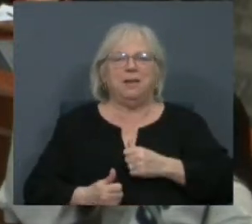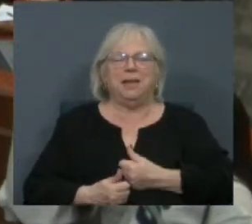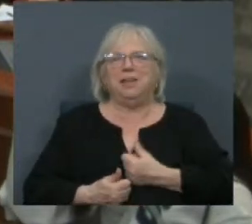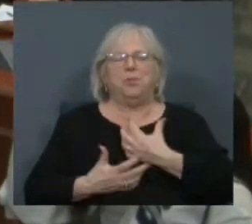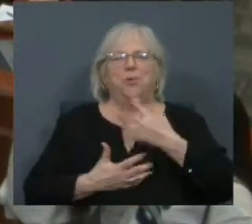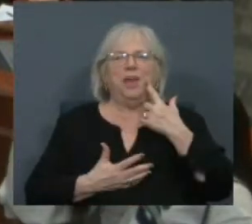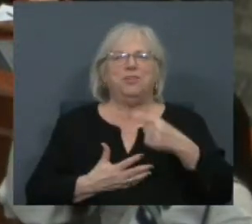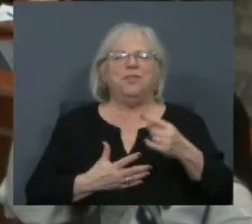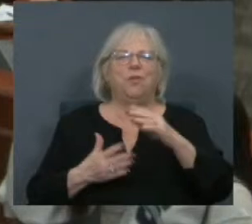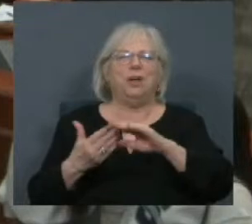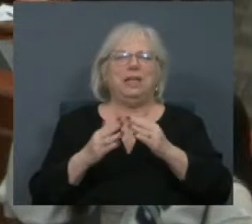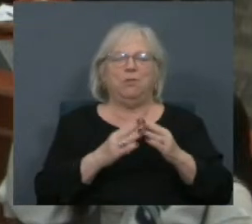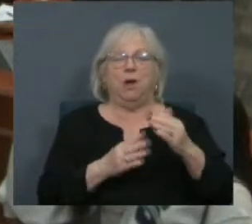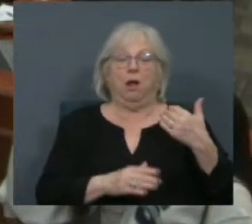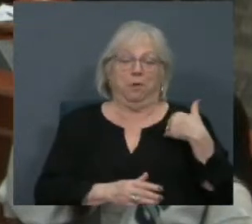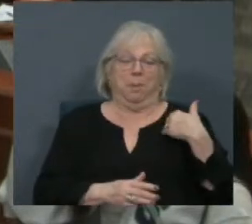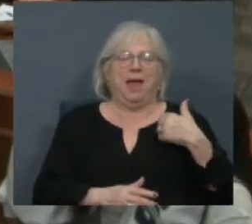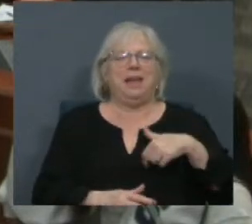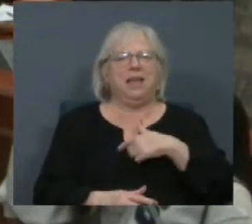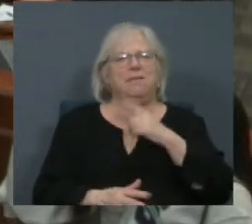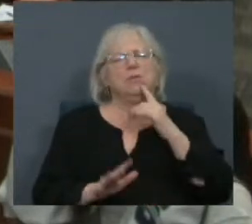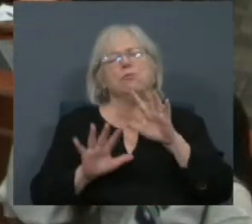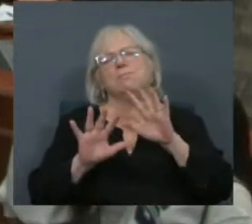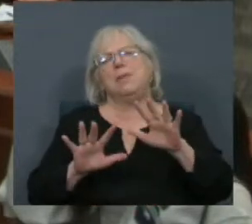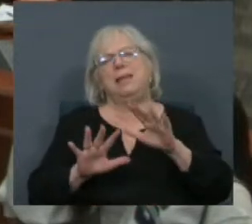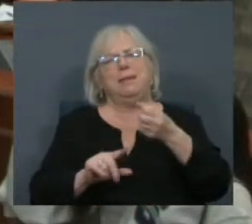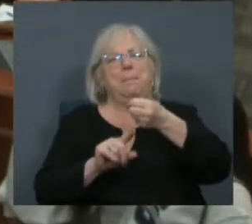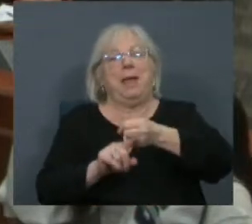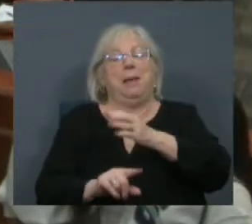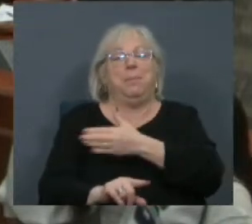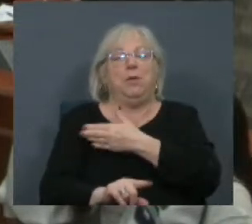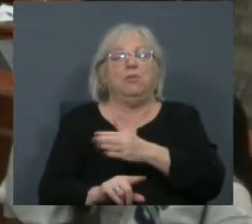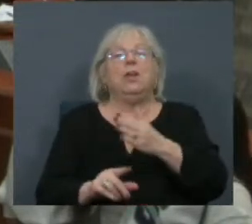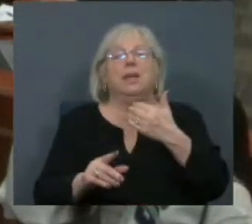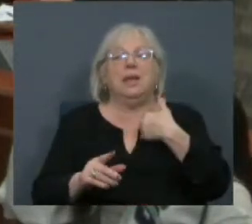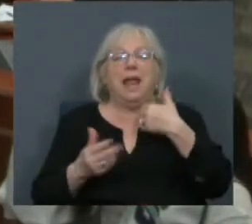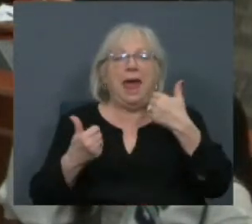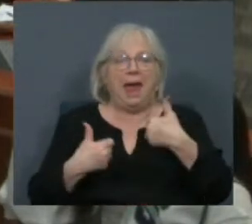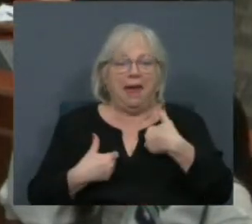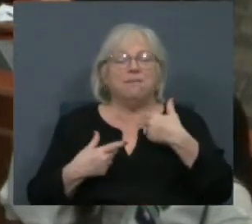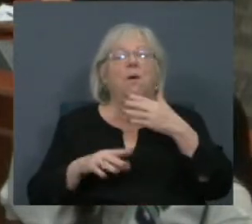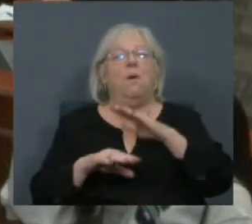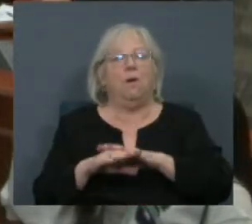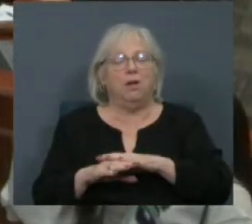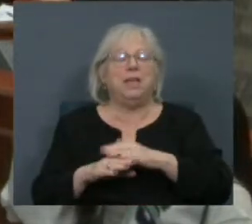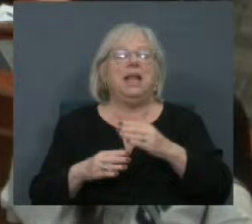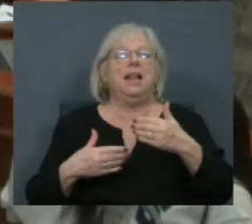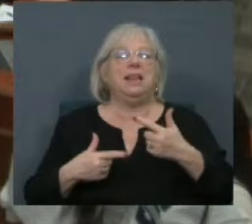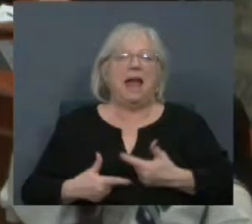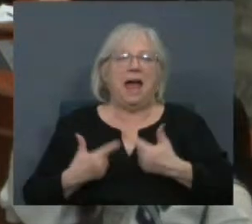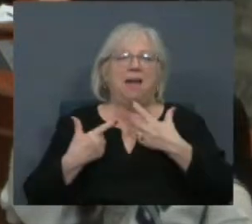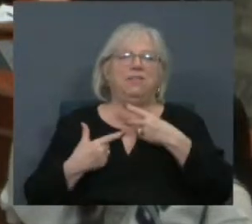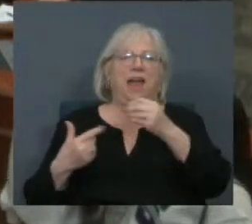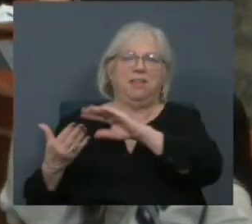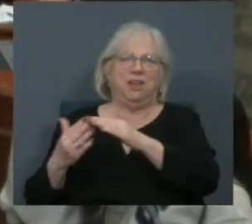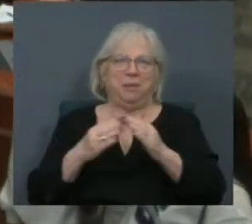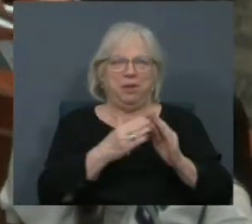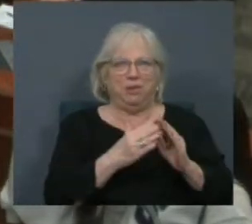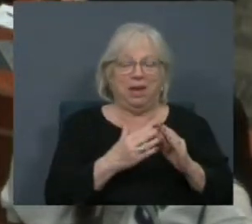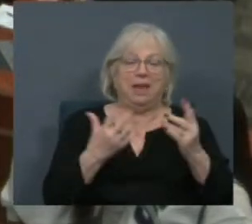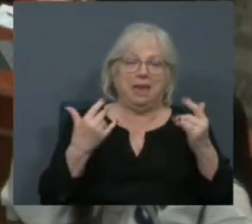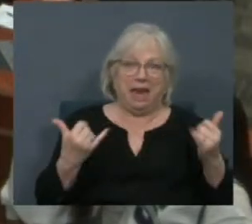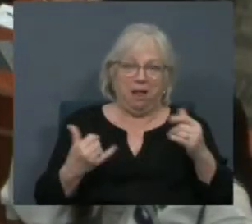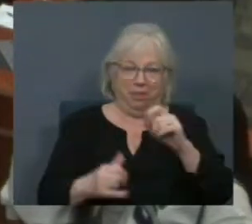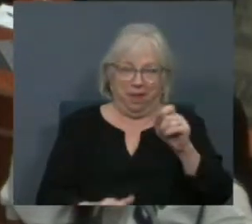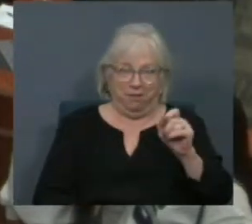Little Rock, reminding us of the tremendous impact music has on young lives and the community as a whole. Now,